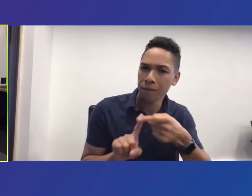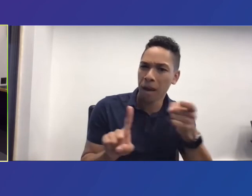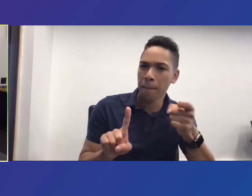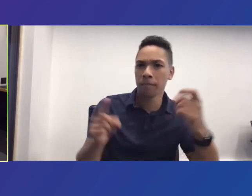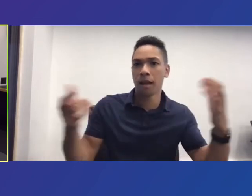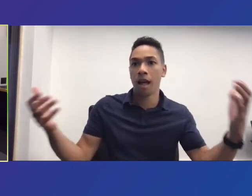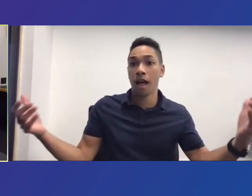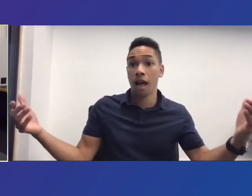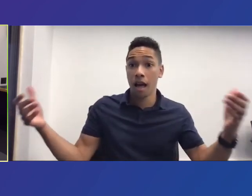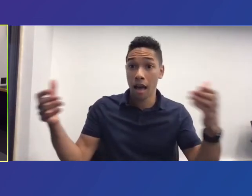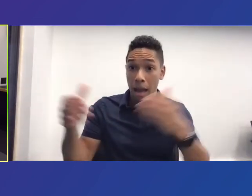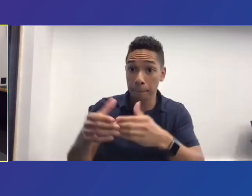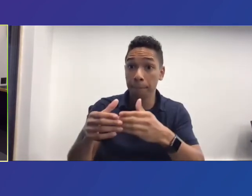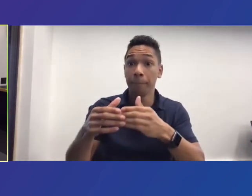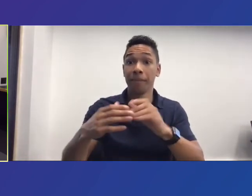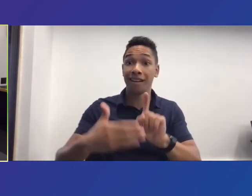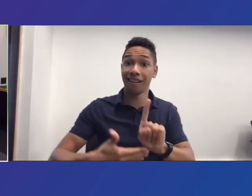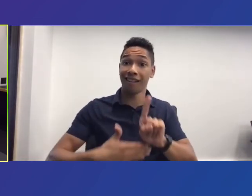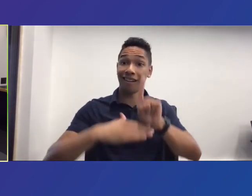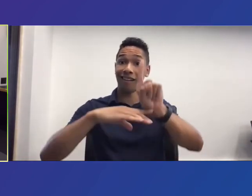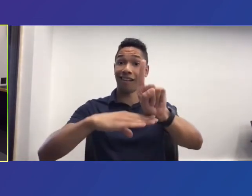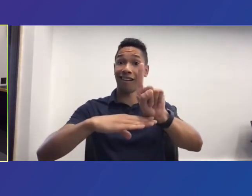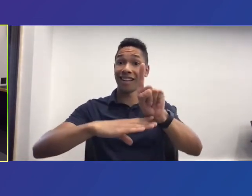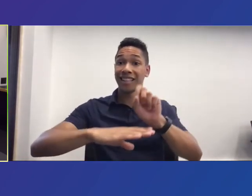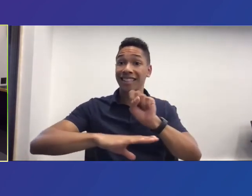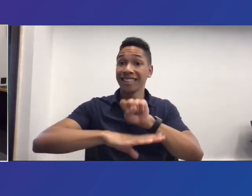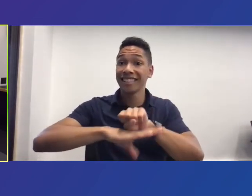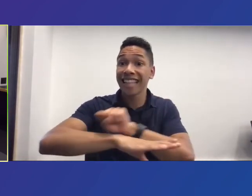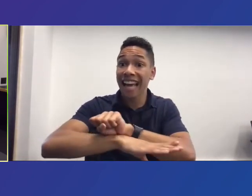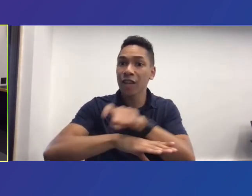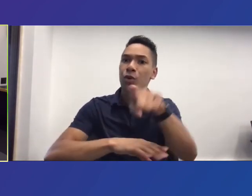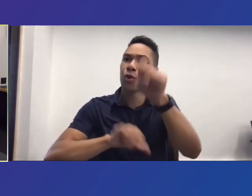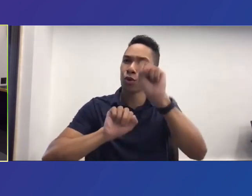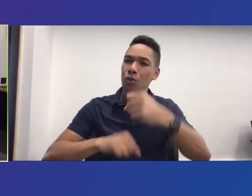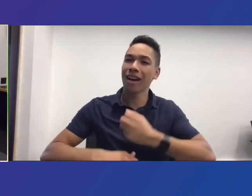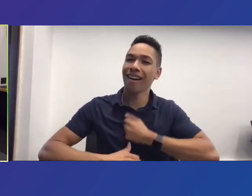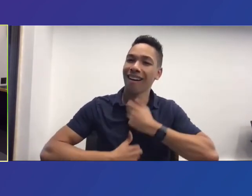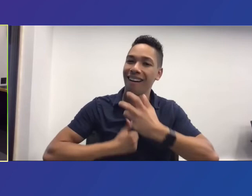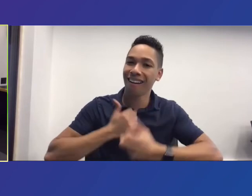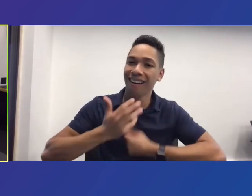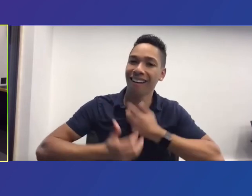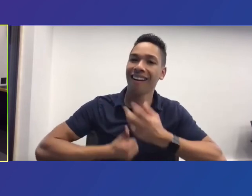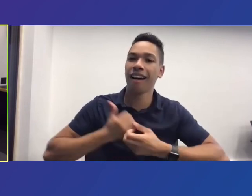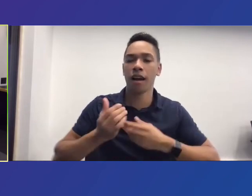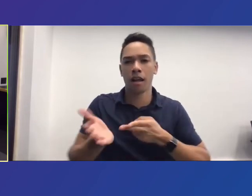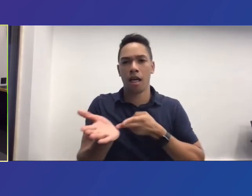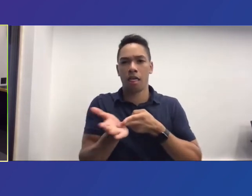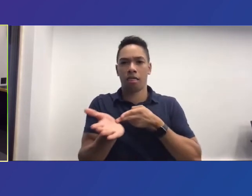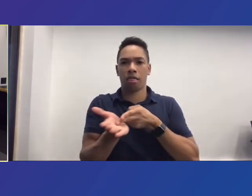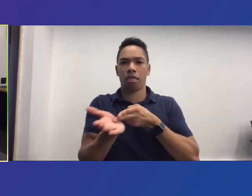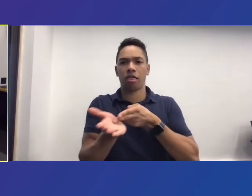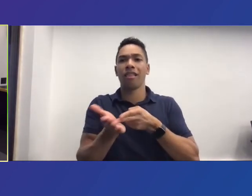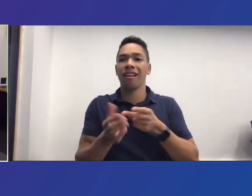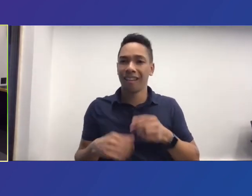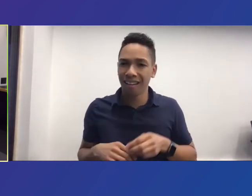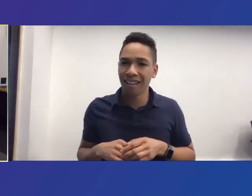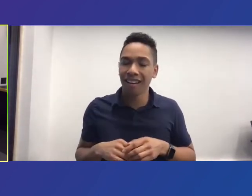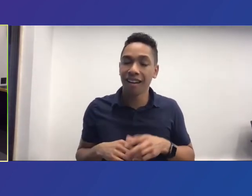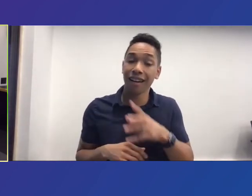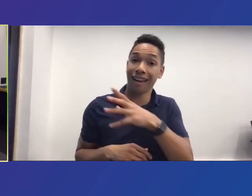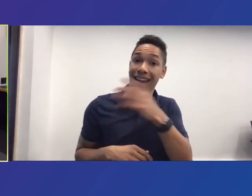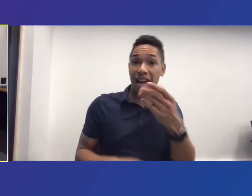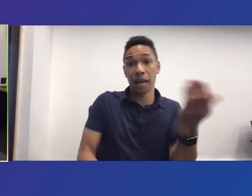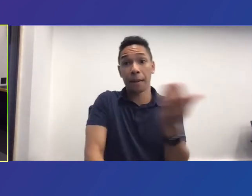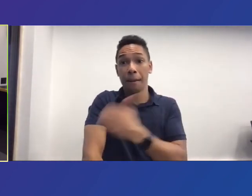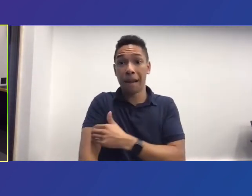so that when we do come on stage, we can actually tell the story in a genuine, authentic manner. And also I think it's something powerful just to see Black bodies